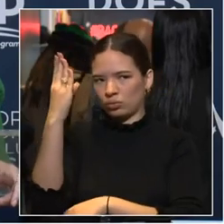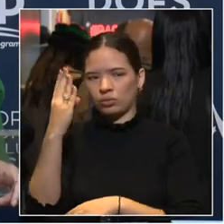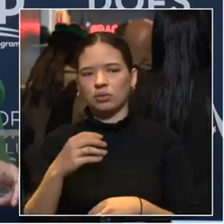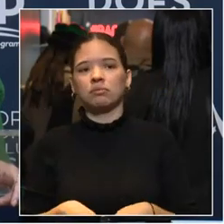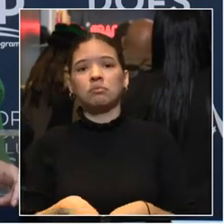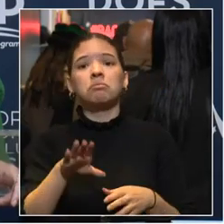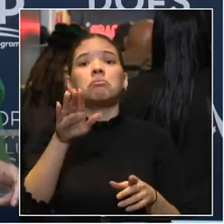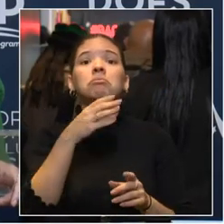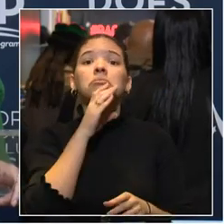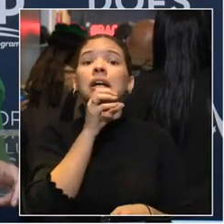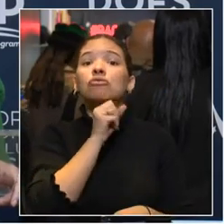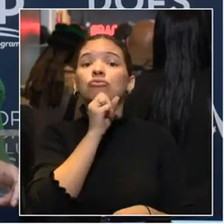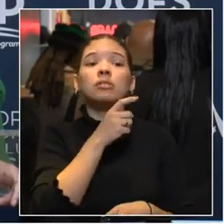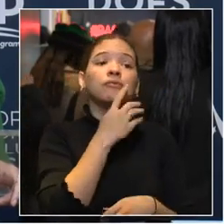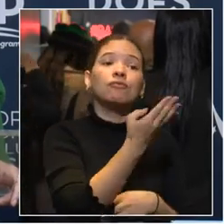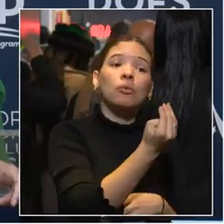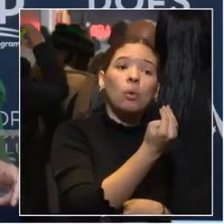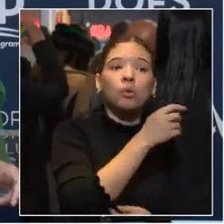online to